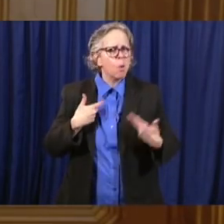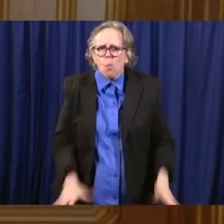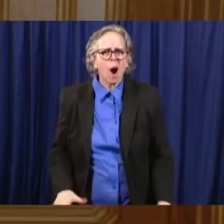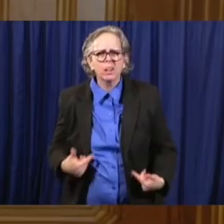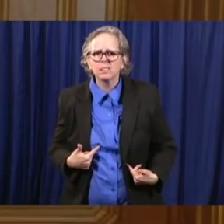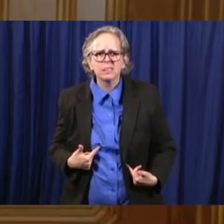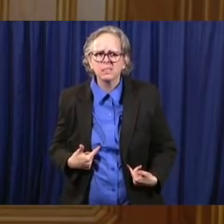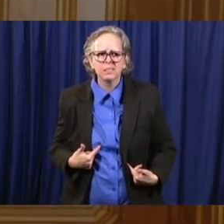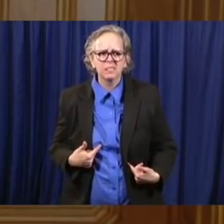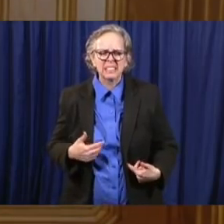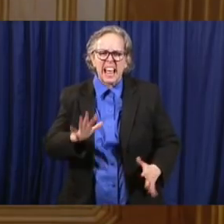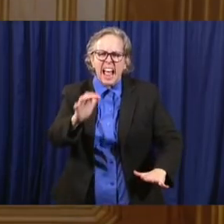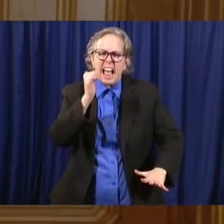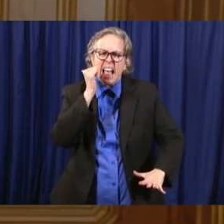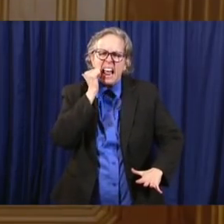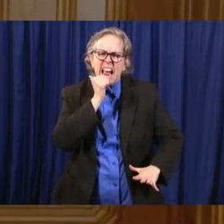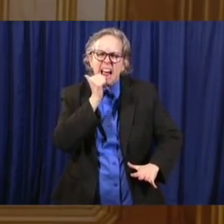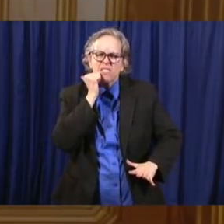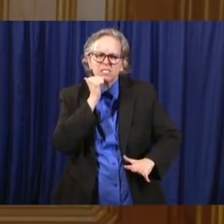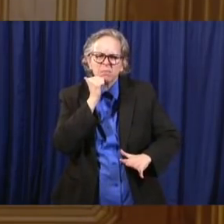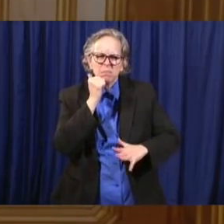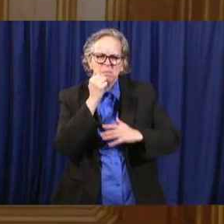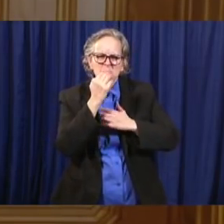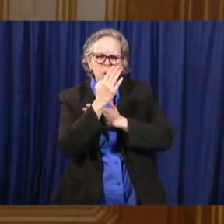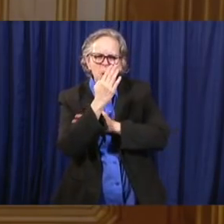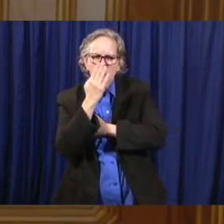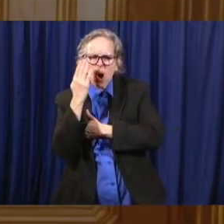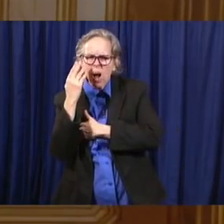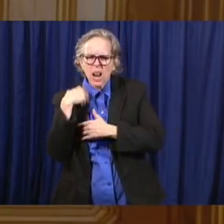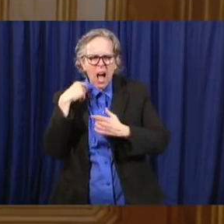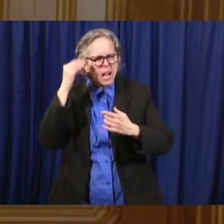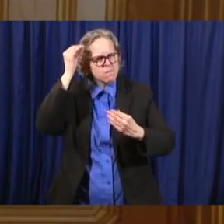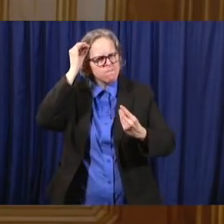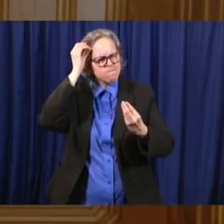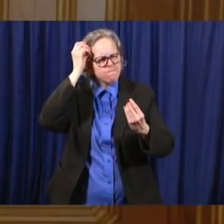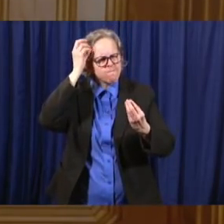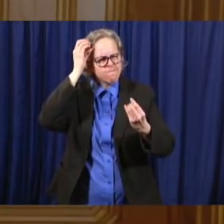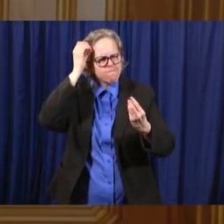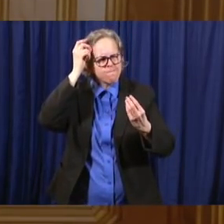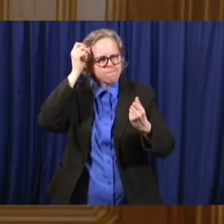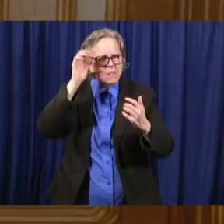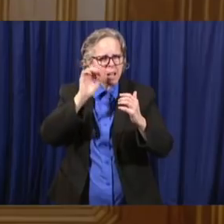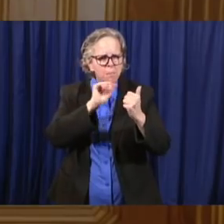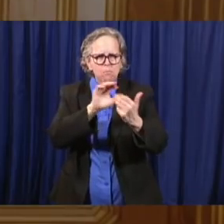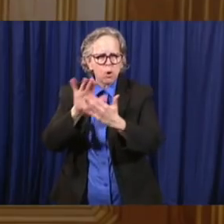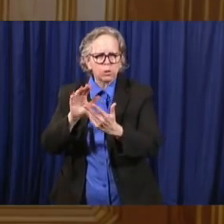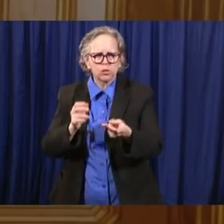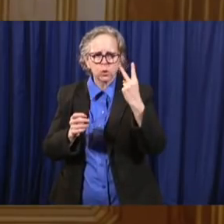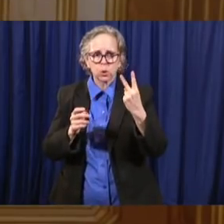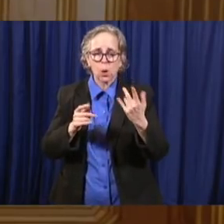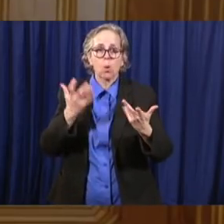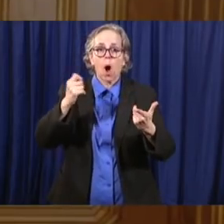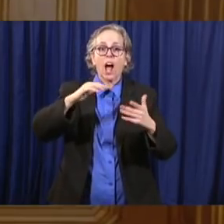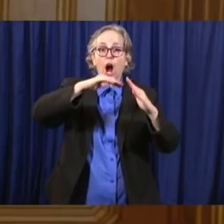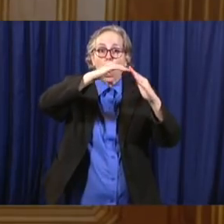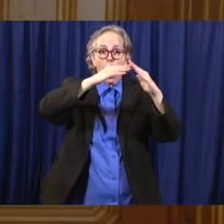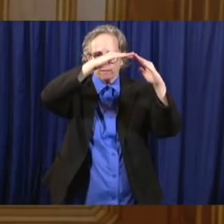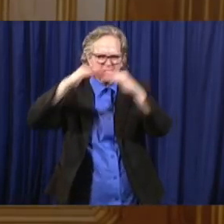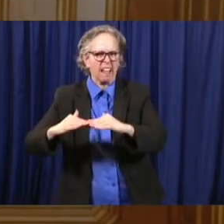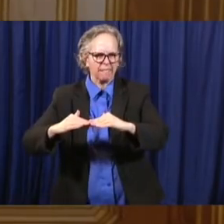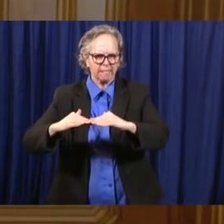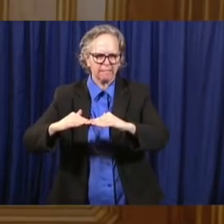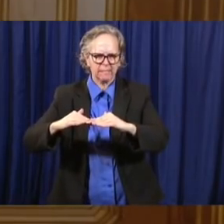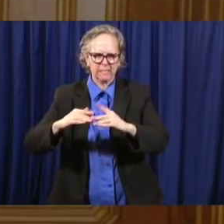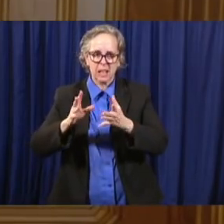this, and we do it two ways. We try to flatten the curve, try to spread this thing out. Everybody out there is working on this who's staying at